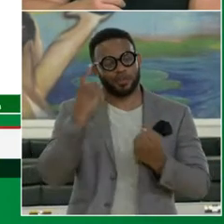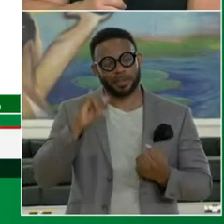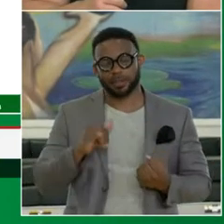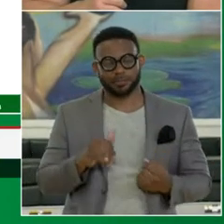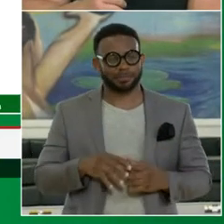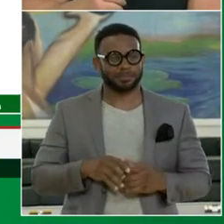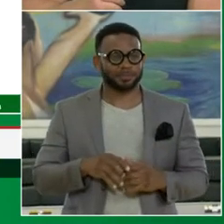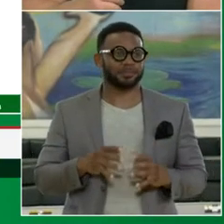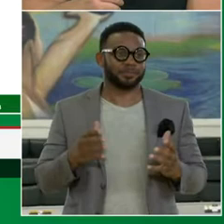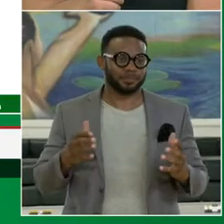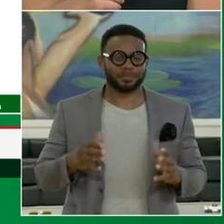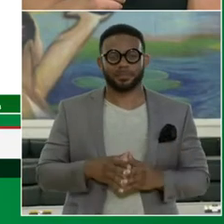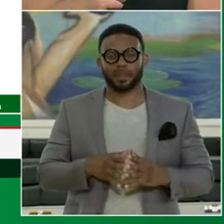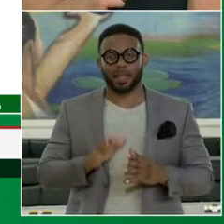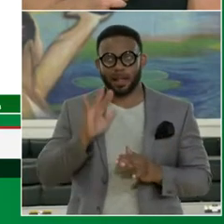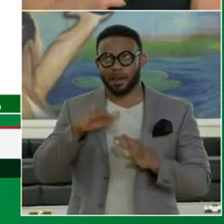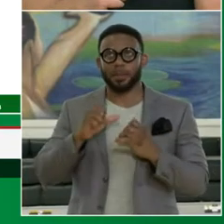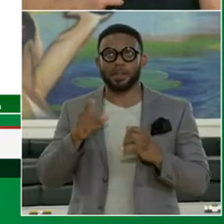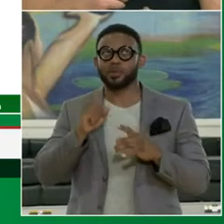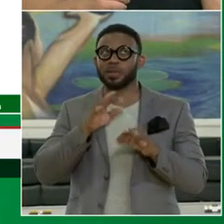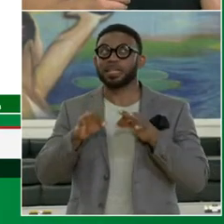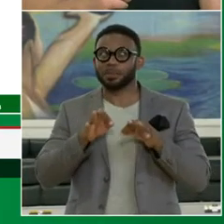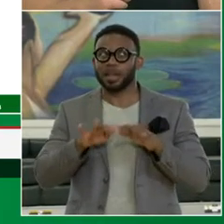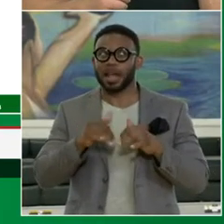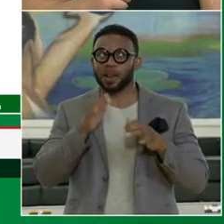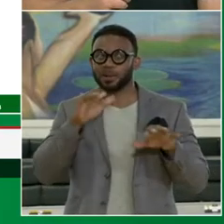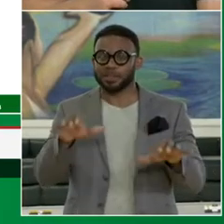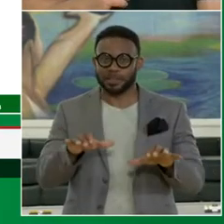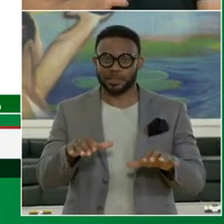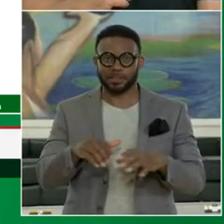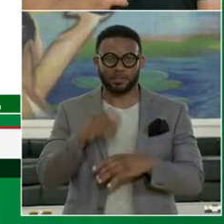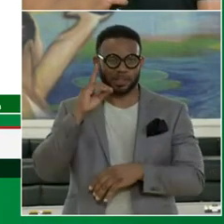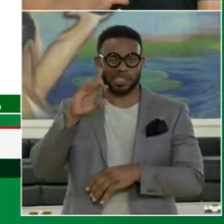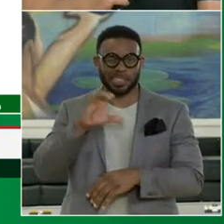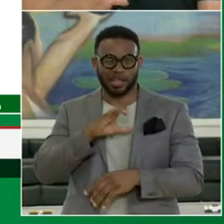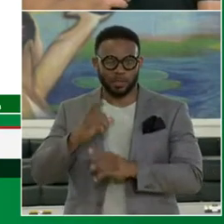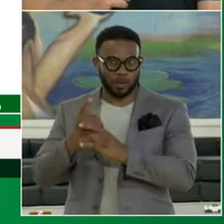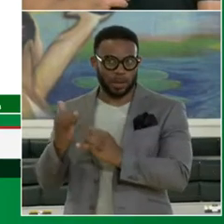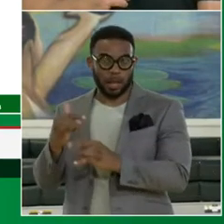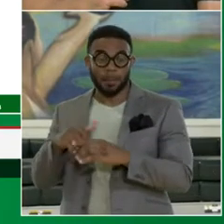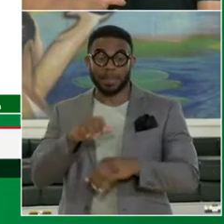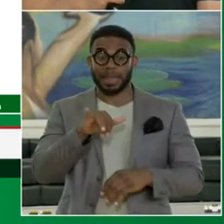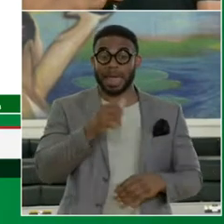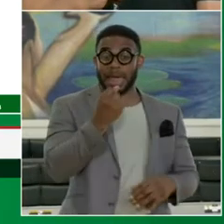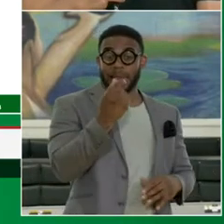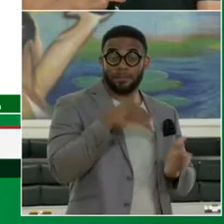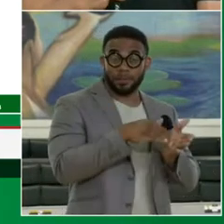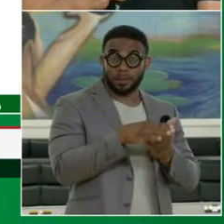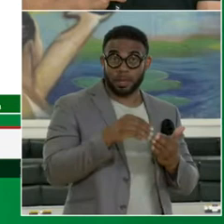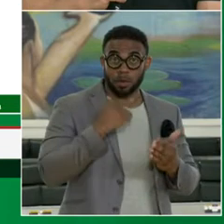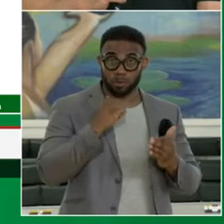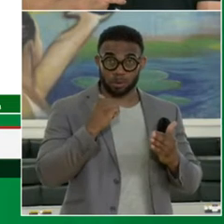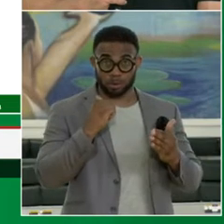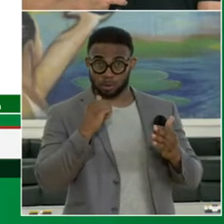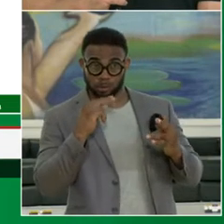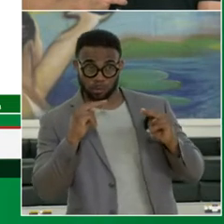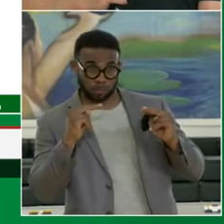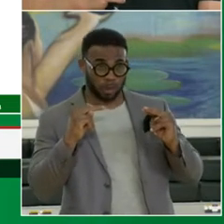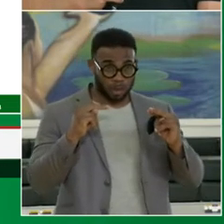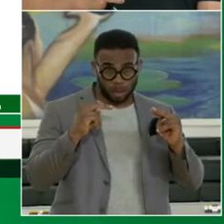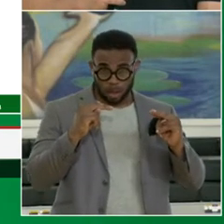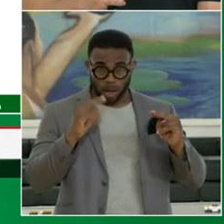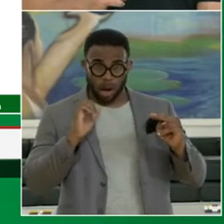don't know how much defending he's actually doing rather than explaining how he's going to get it done. Yep. In that $11 million, we're actually leveraging our Office